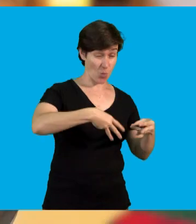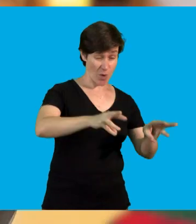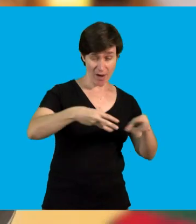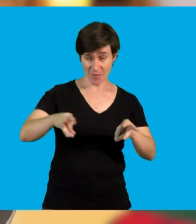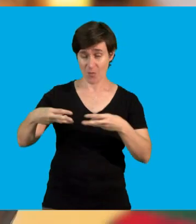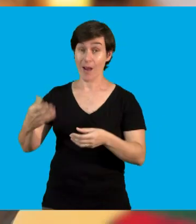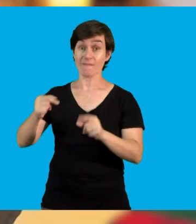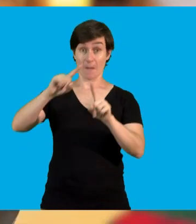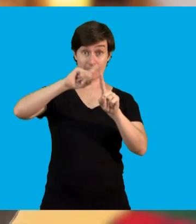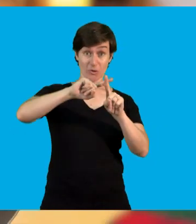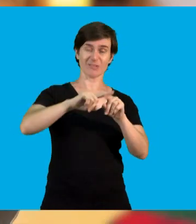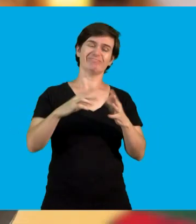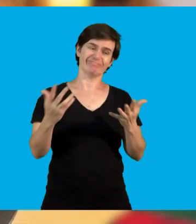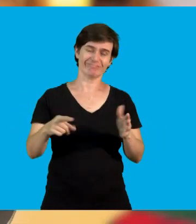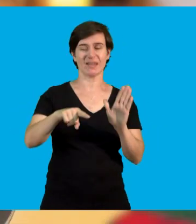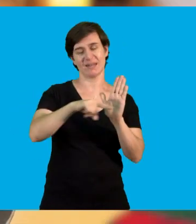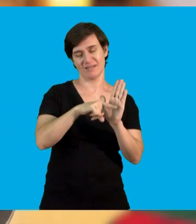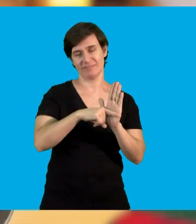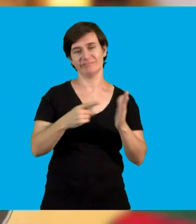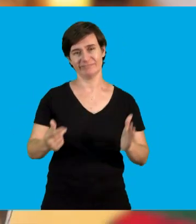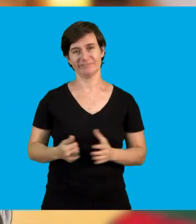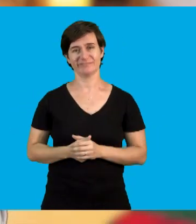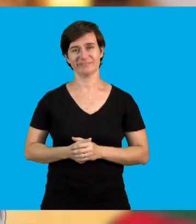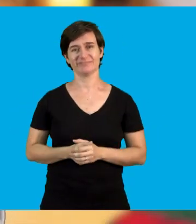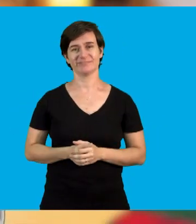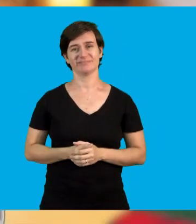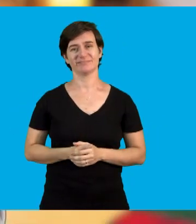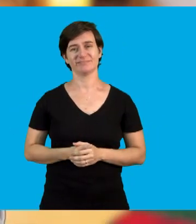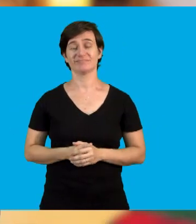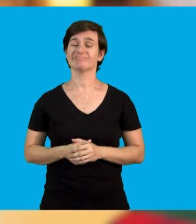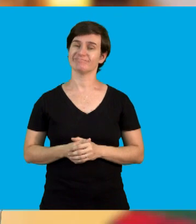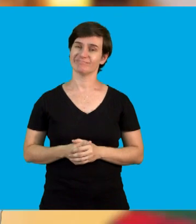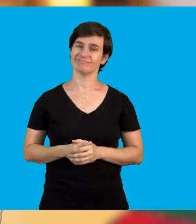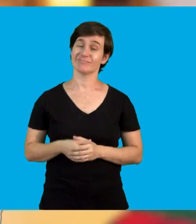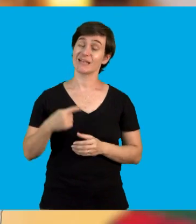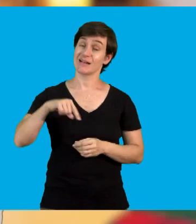each one of those methods, they have their own disadvantages.